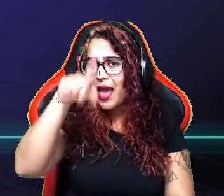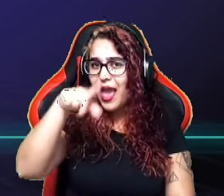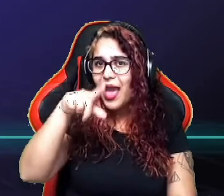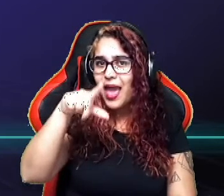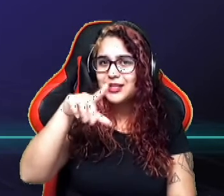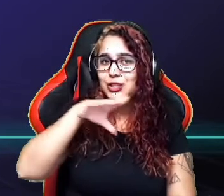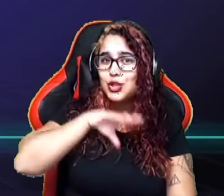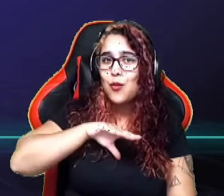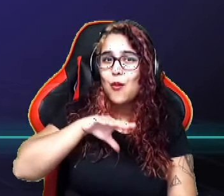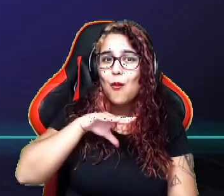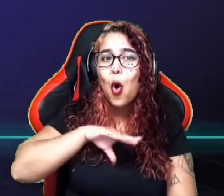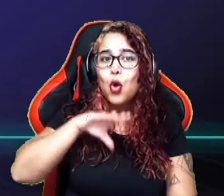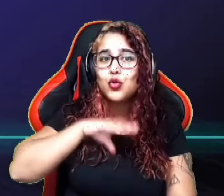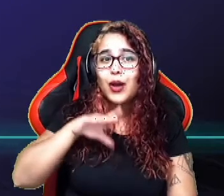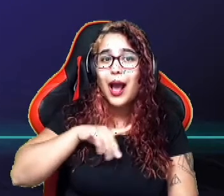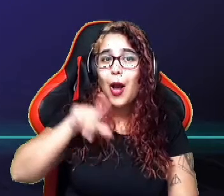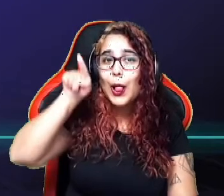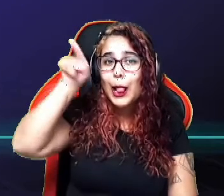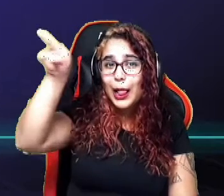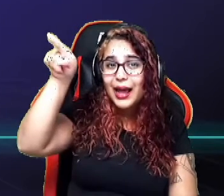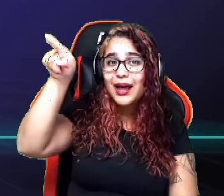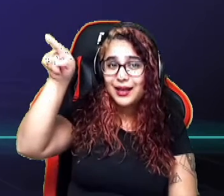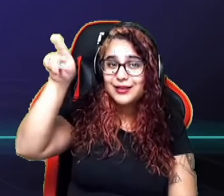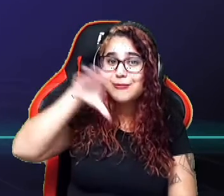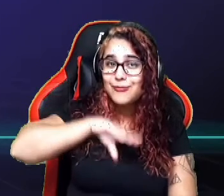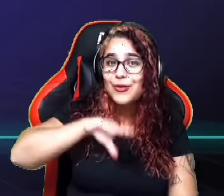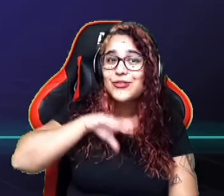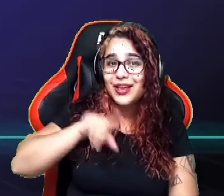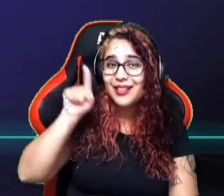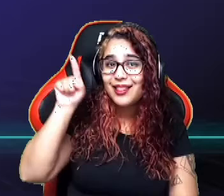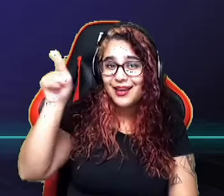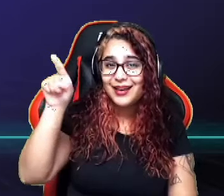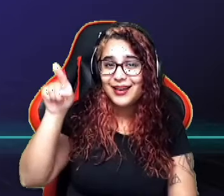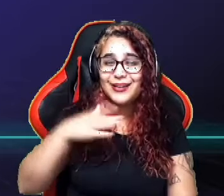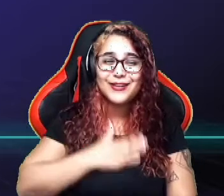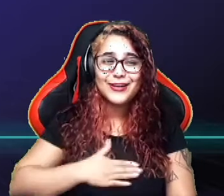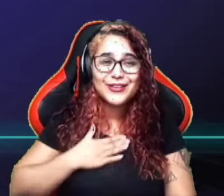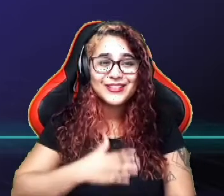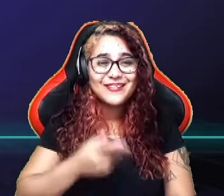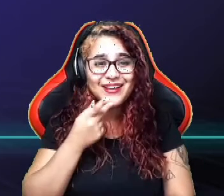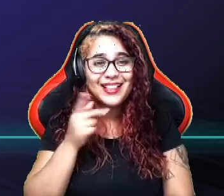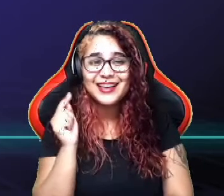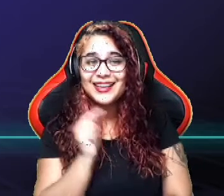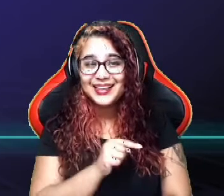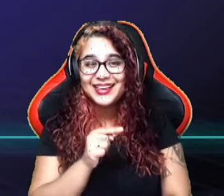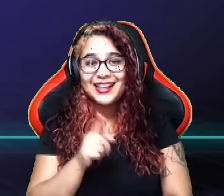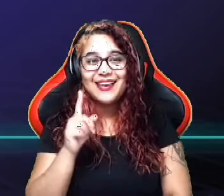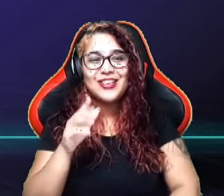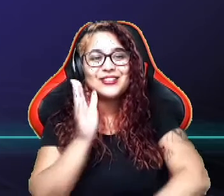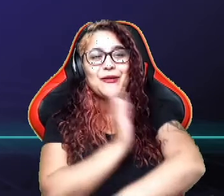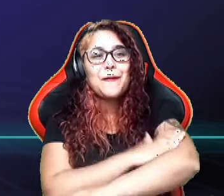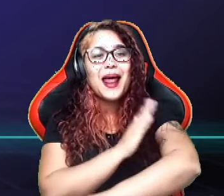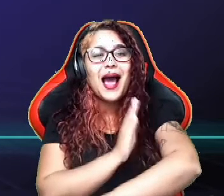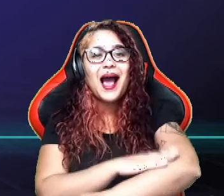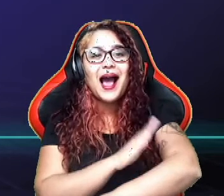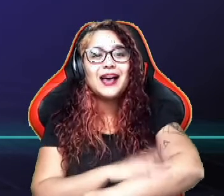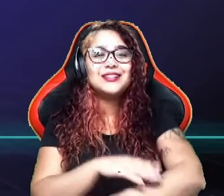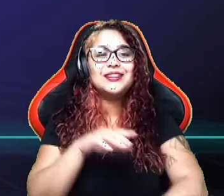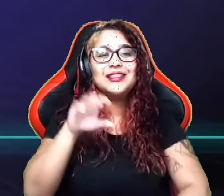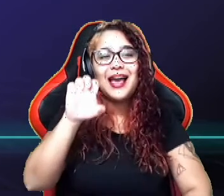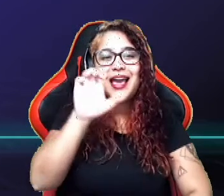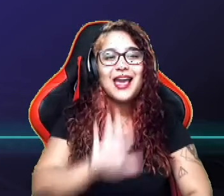Not sure if you noticed, but Felipe is Portuguese from Portugal. I like to say that he's our